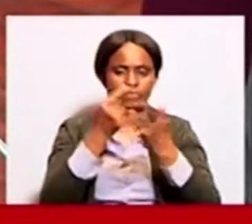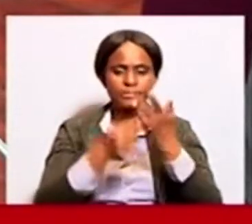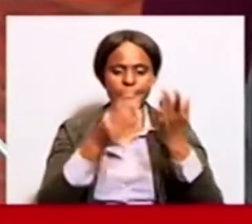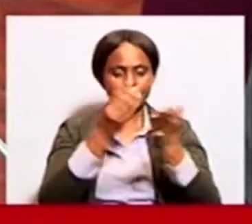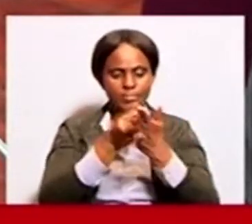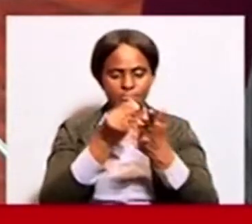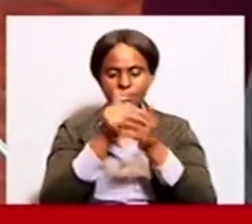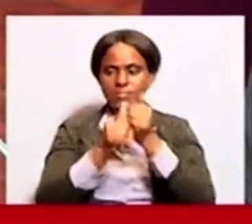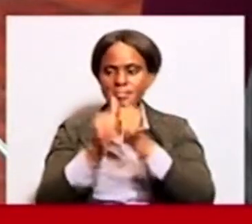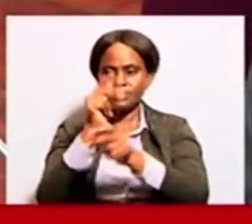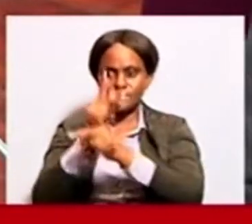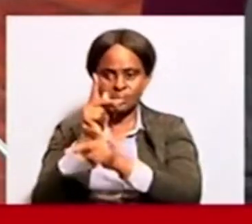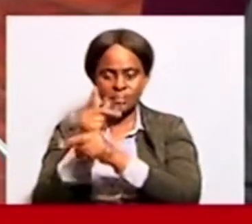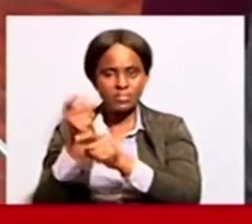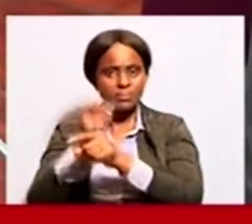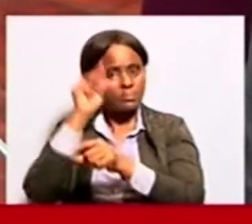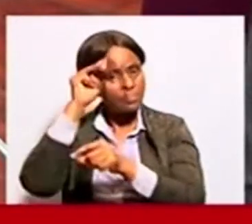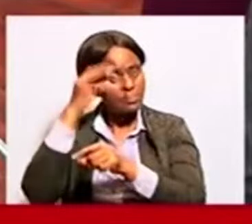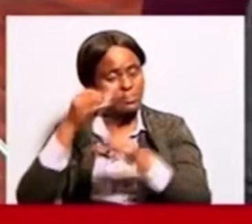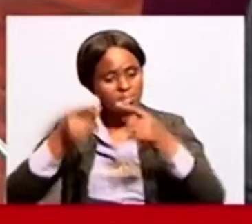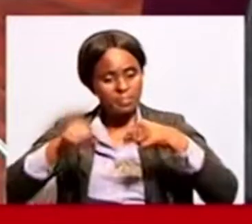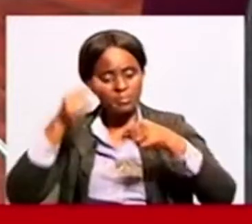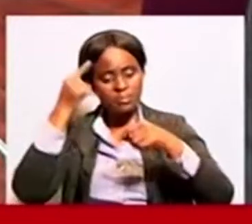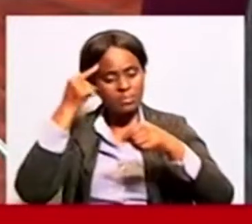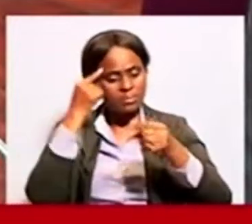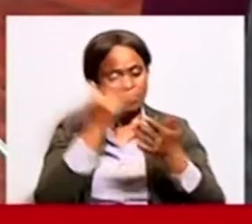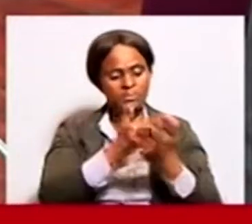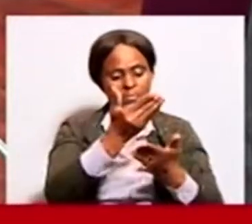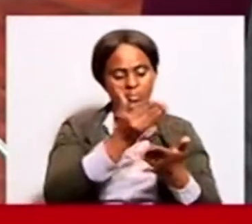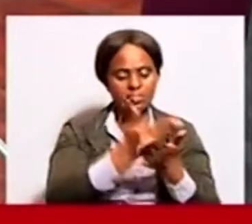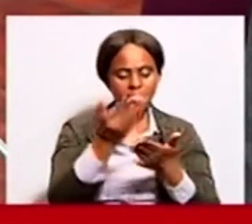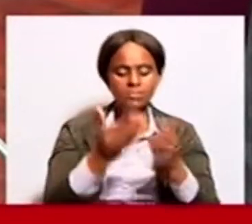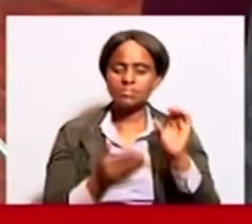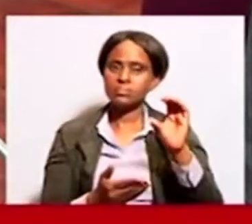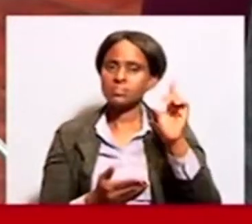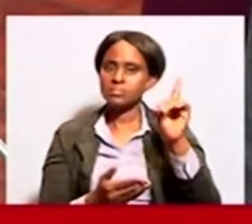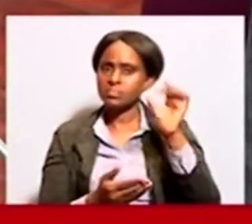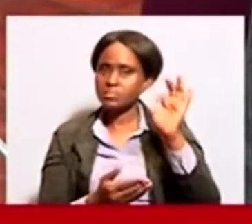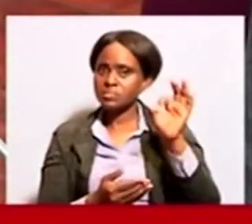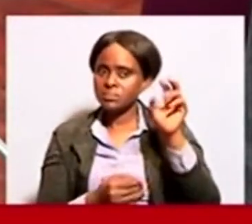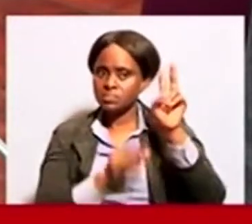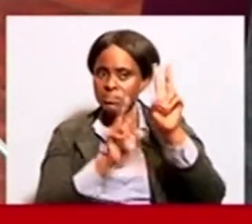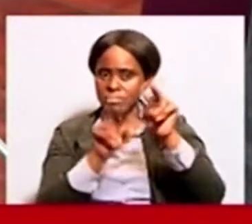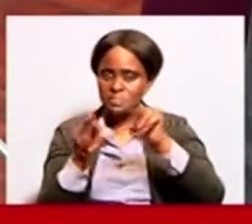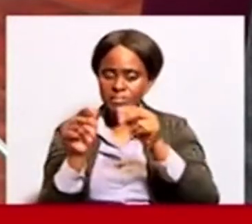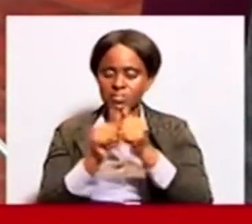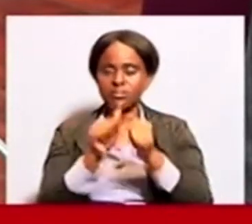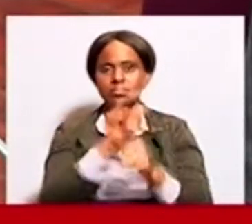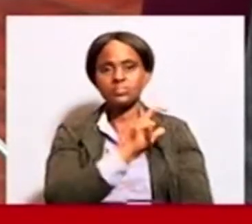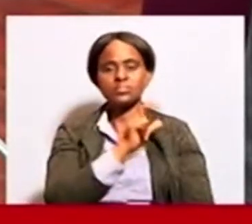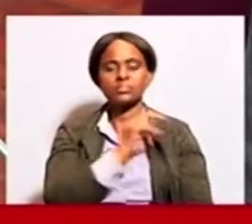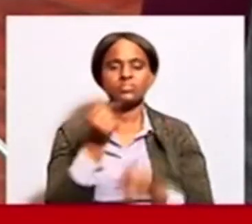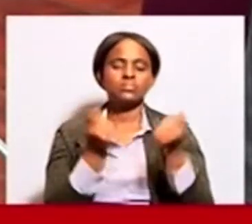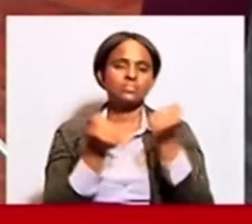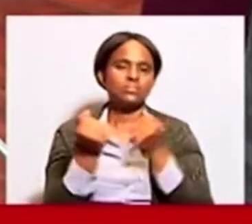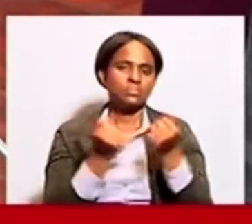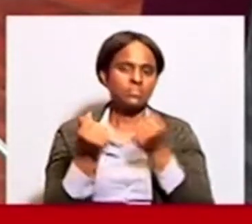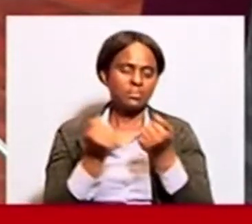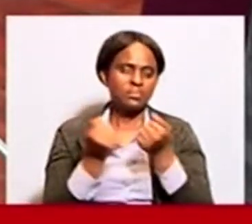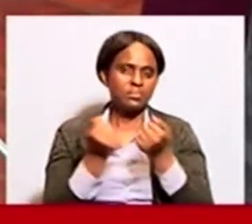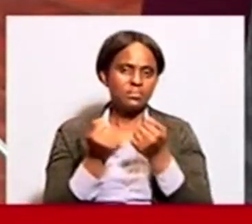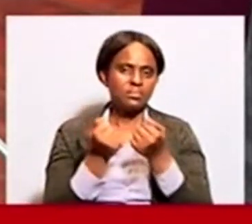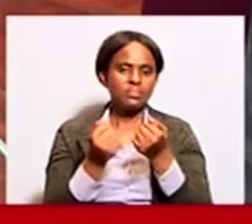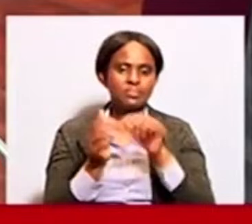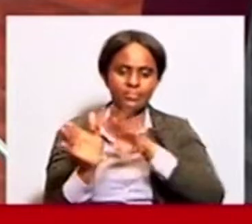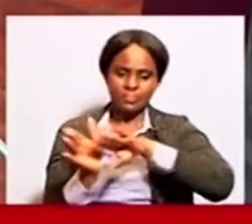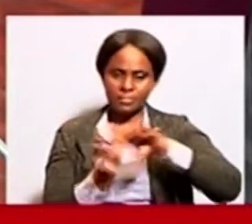was withheld by Minister of Local Government for the purchase of the CDF monitoring and police vehicles, while